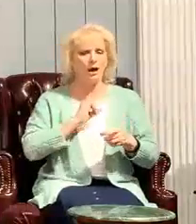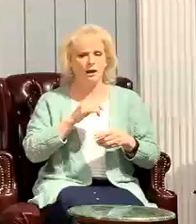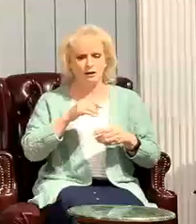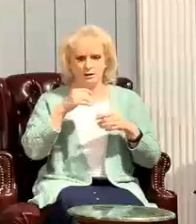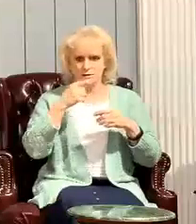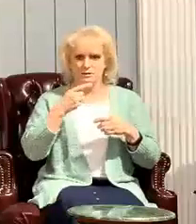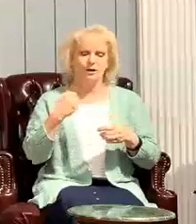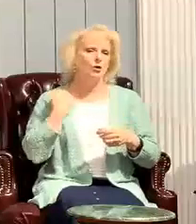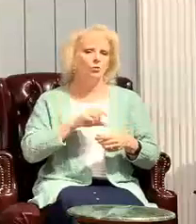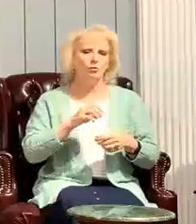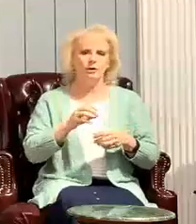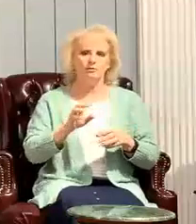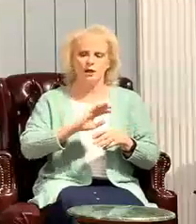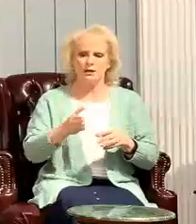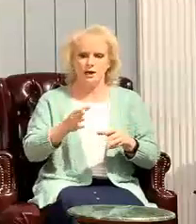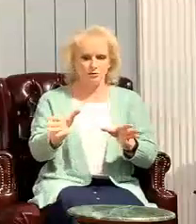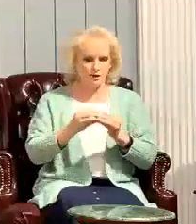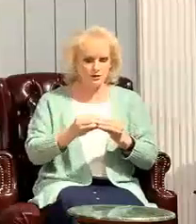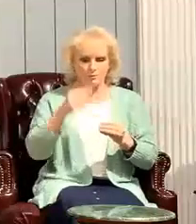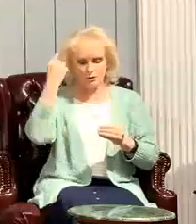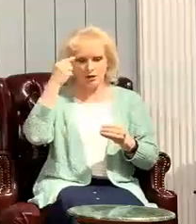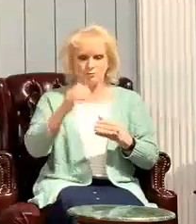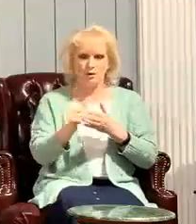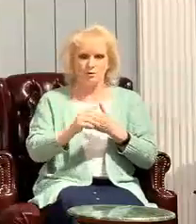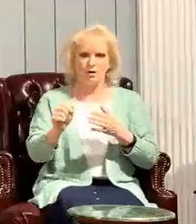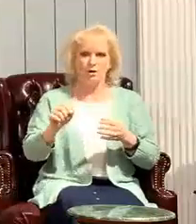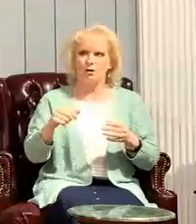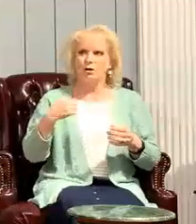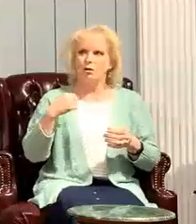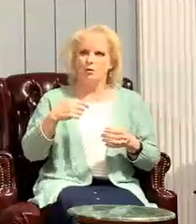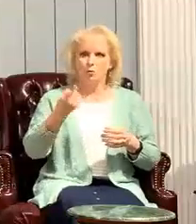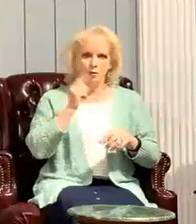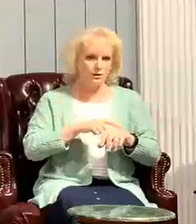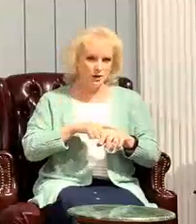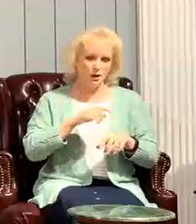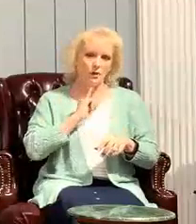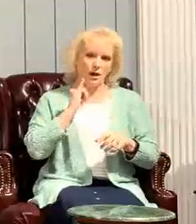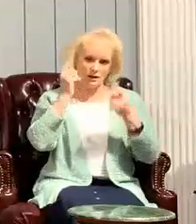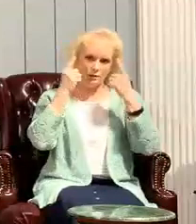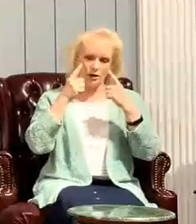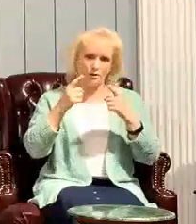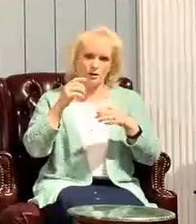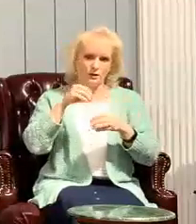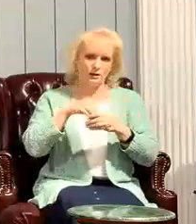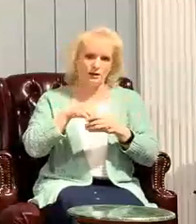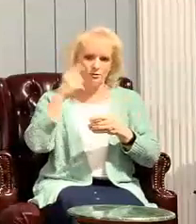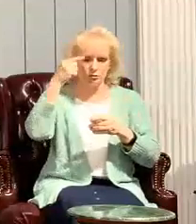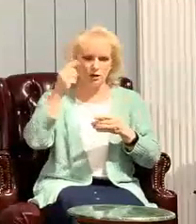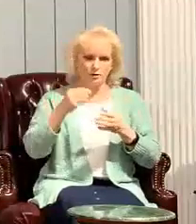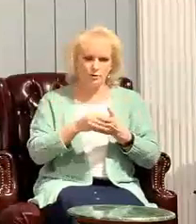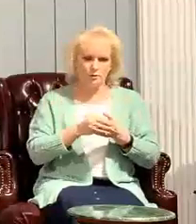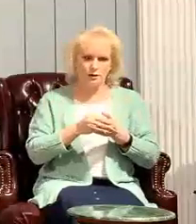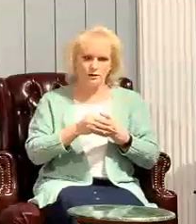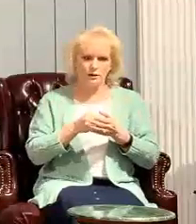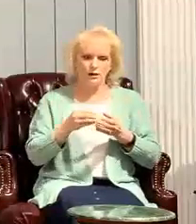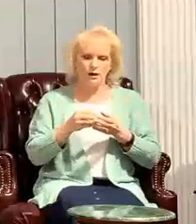ministry, we have never accepted government money. We have one time I thought about getting into a government